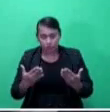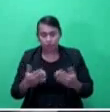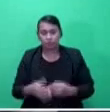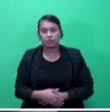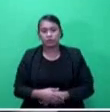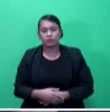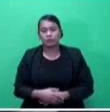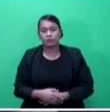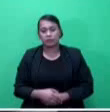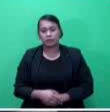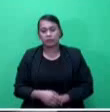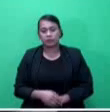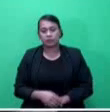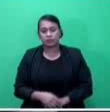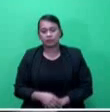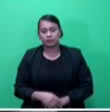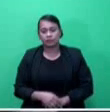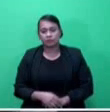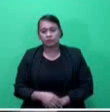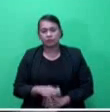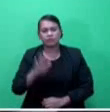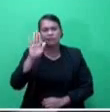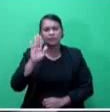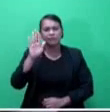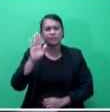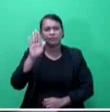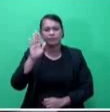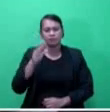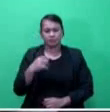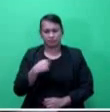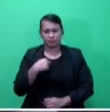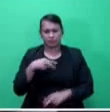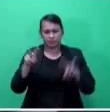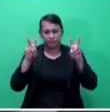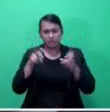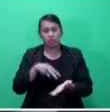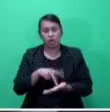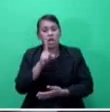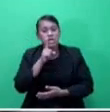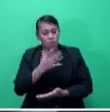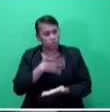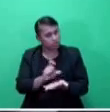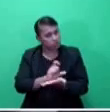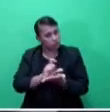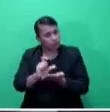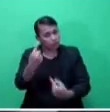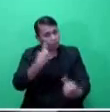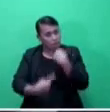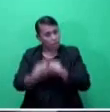Member. Yes. I am entitled under Standing Order 78 to clarify some of the insinuations made against me. You have the